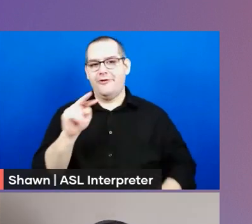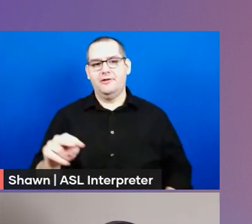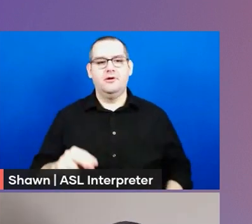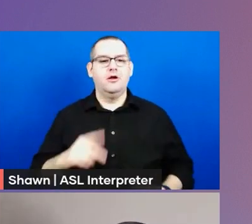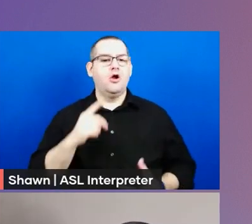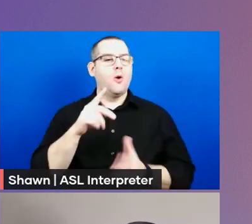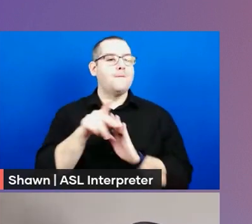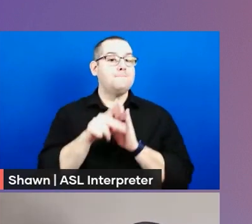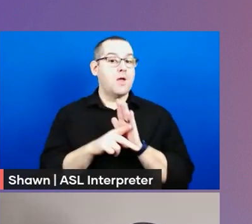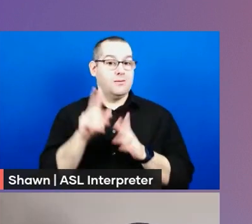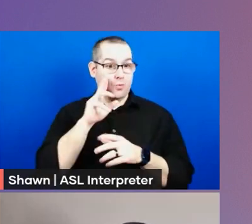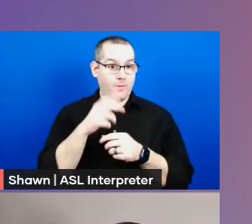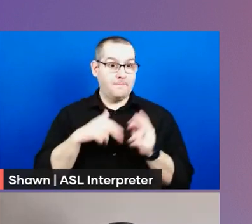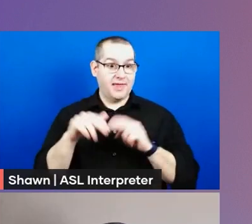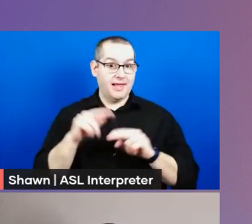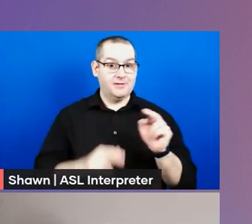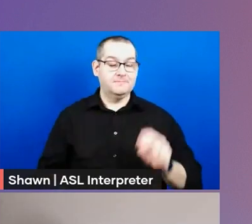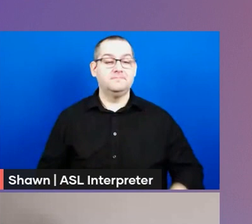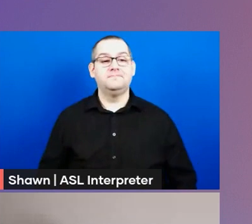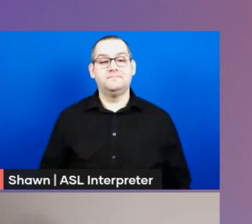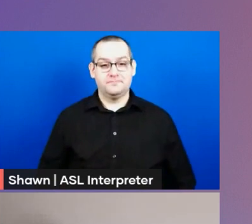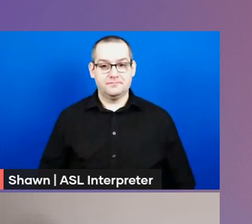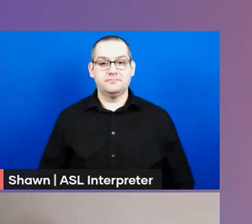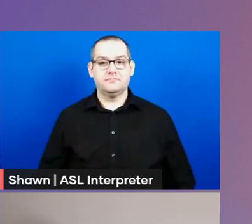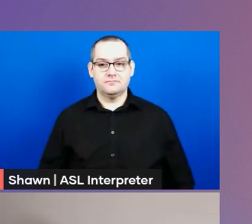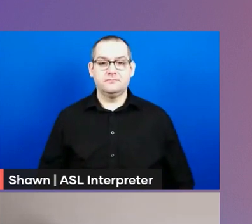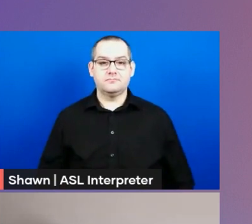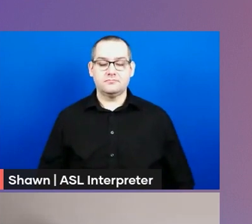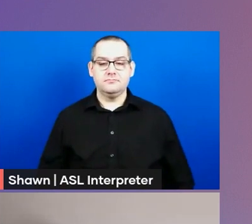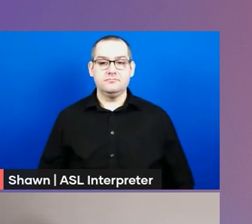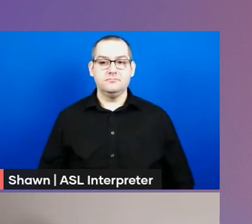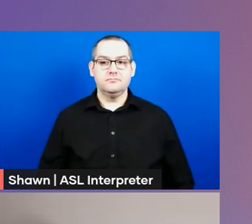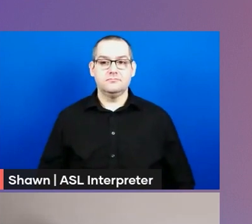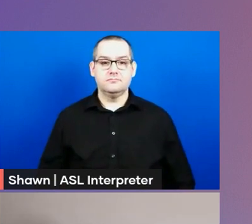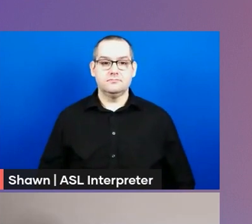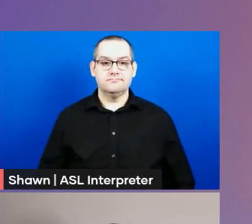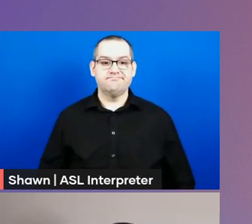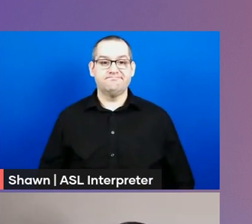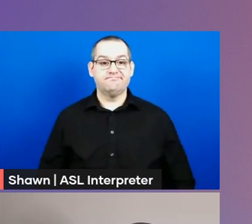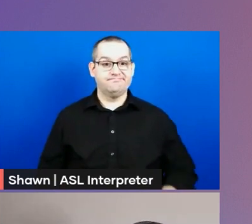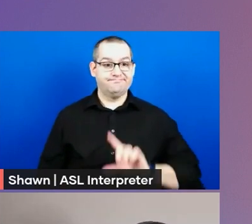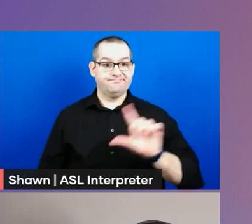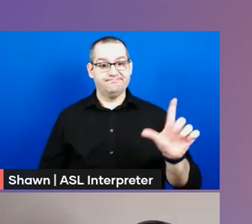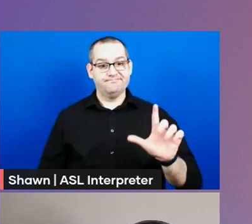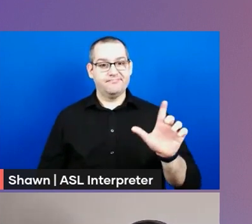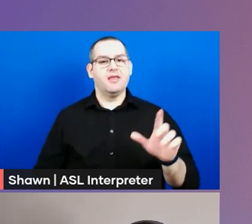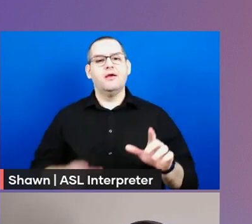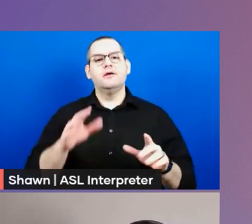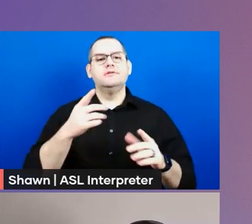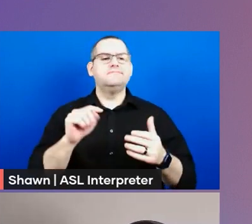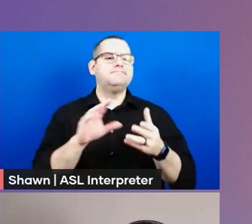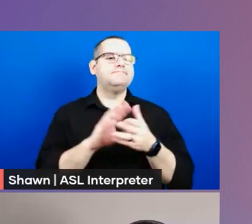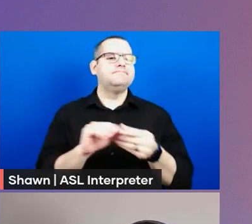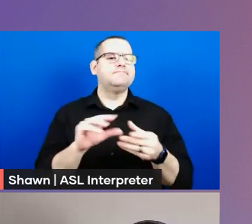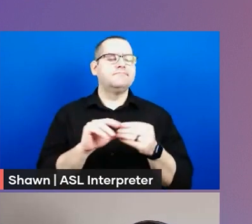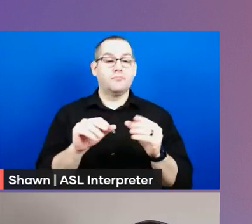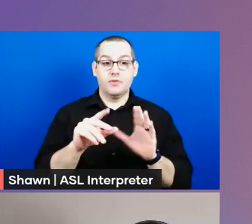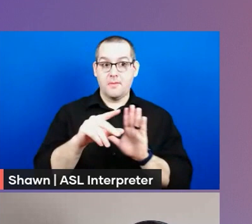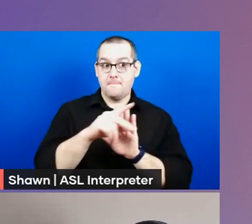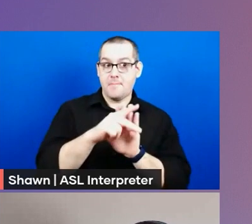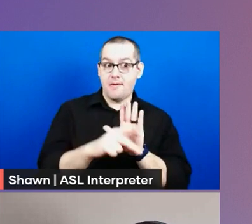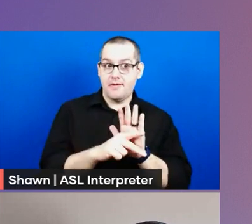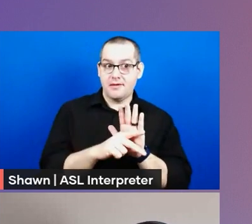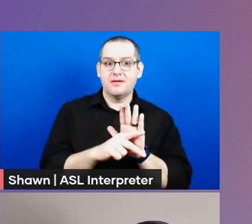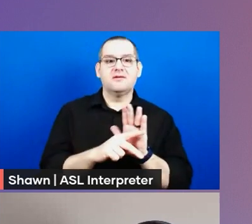the policies that we're going to be building, right? And so on the left-hand side here, this is just trying to state the policy in